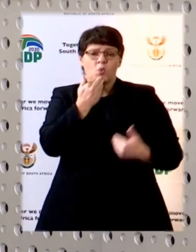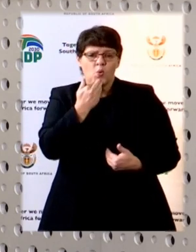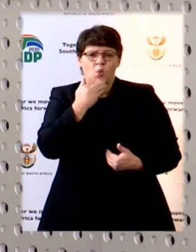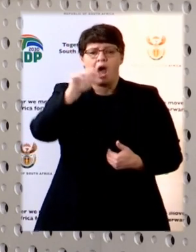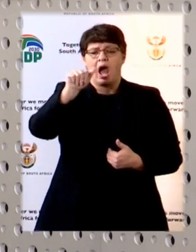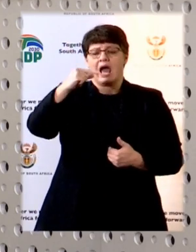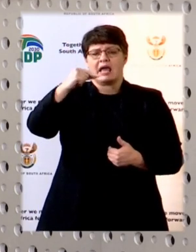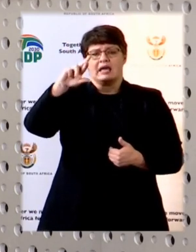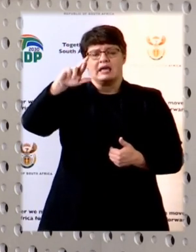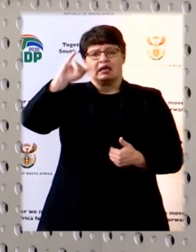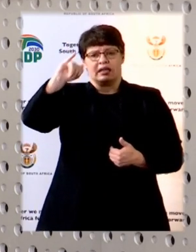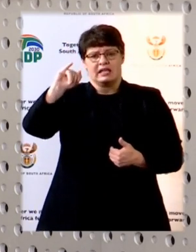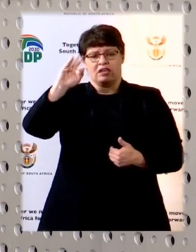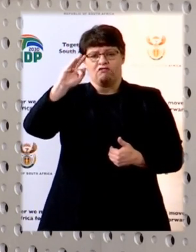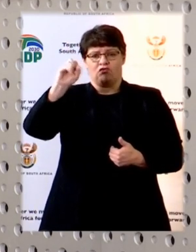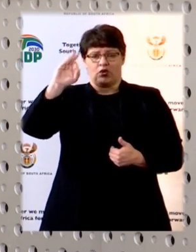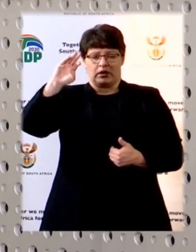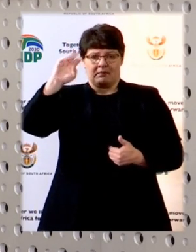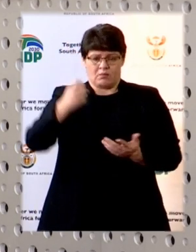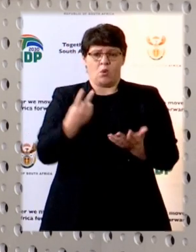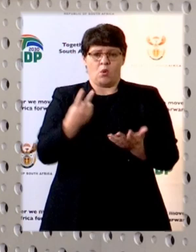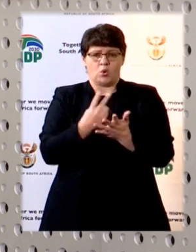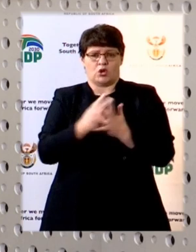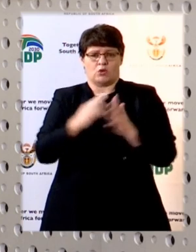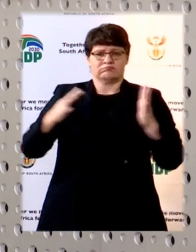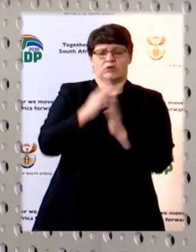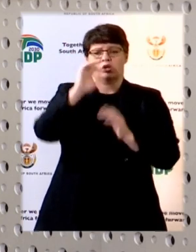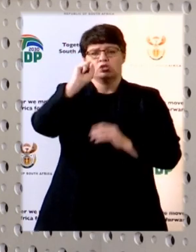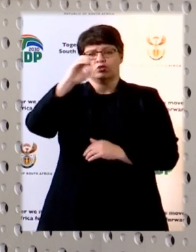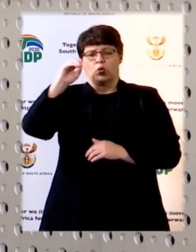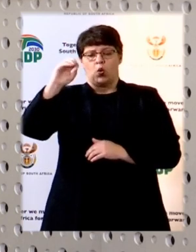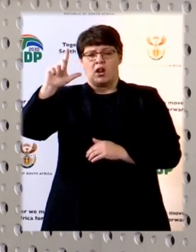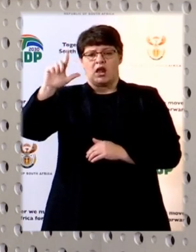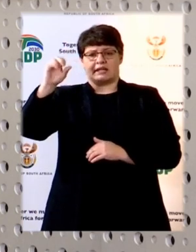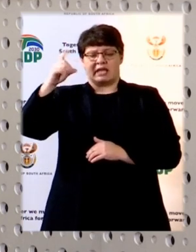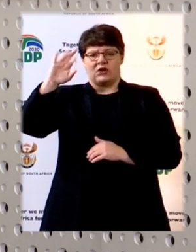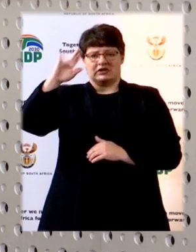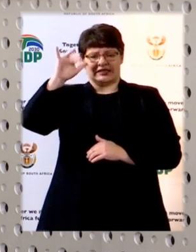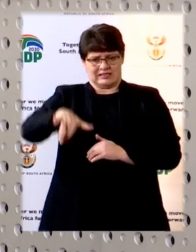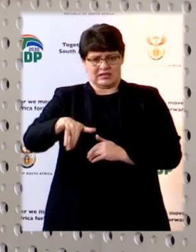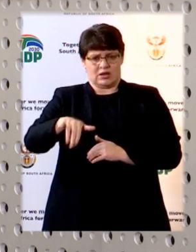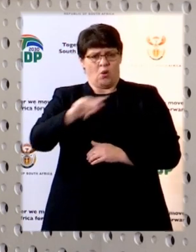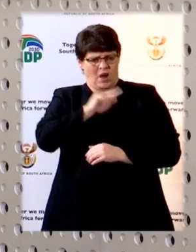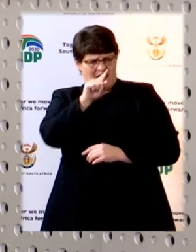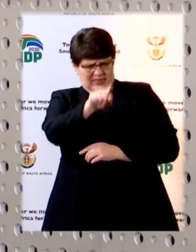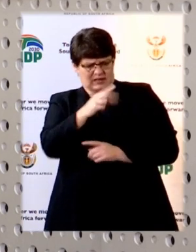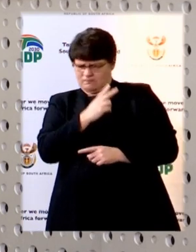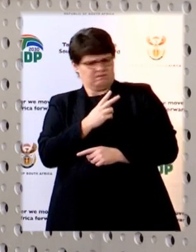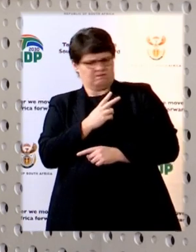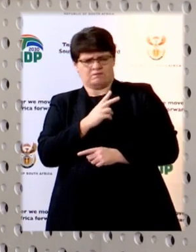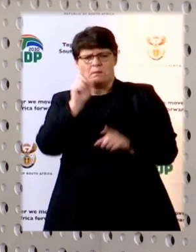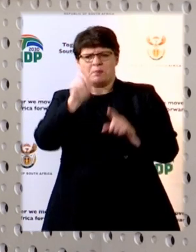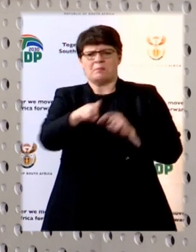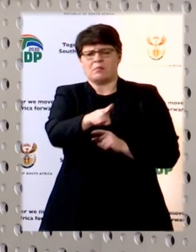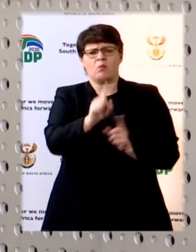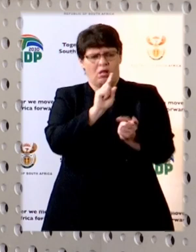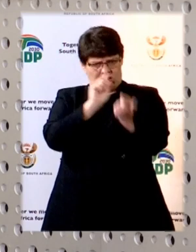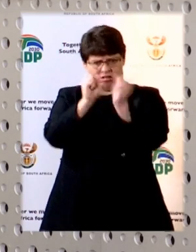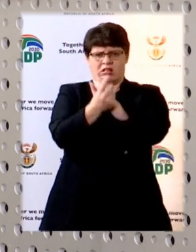and Solidarity in an attempt to set aside the scheme on grounds of its transformational characteristics as